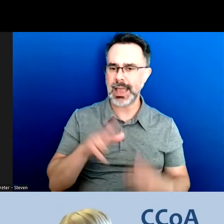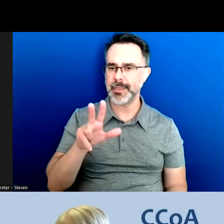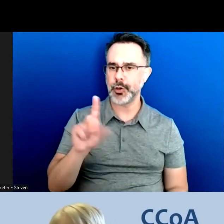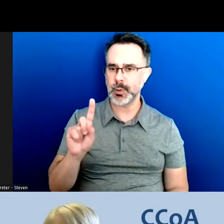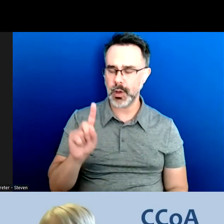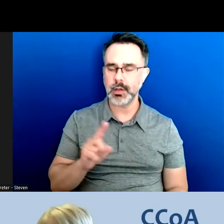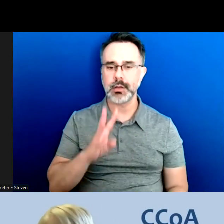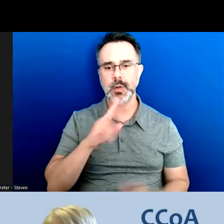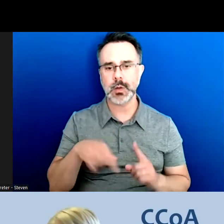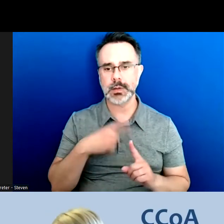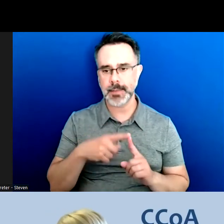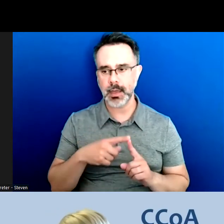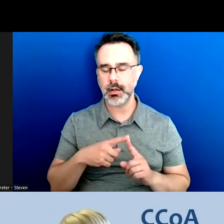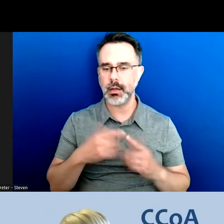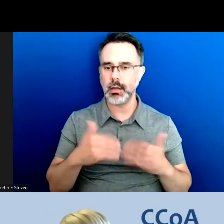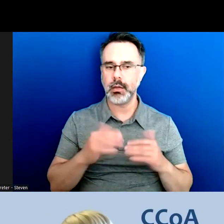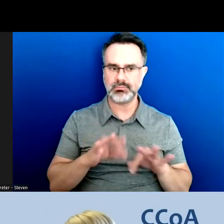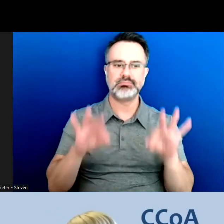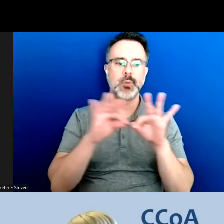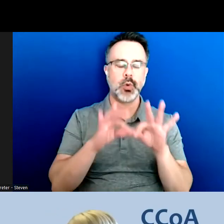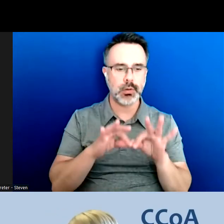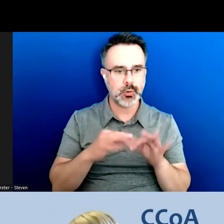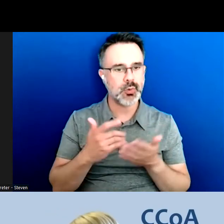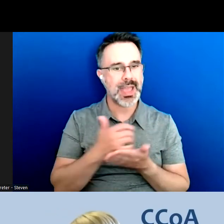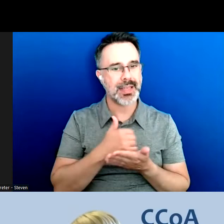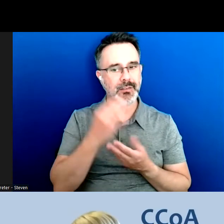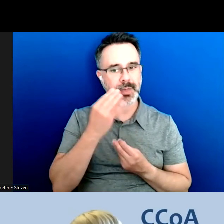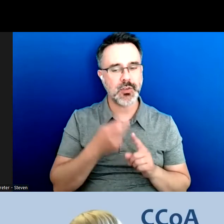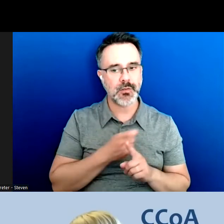that talked about how important it is to get information from a